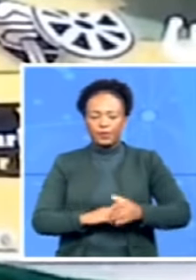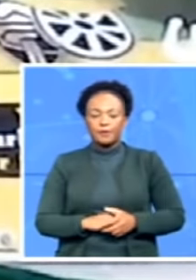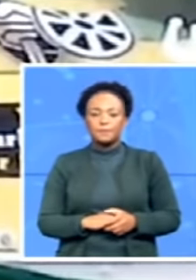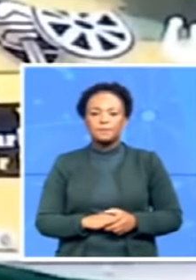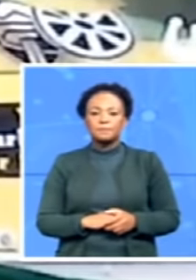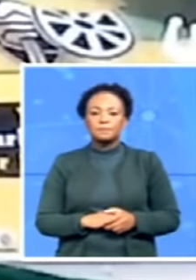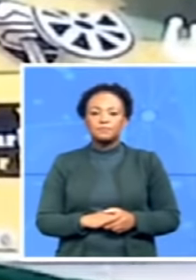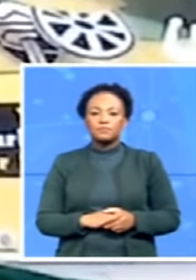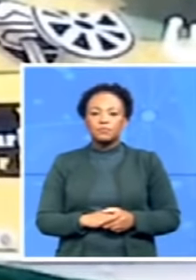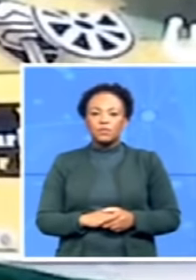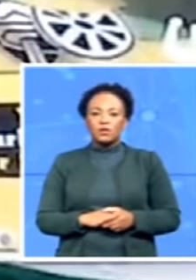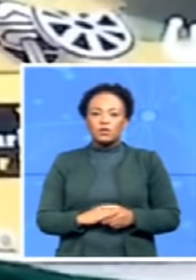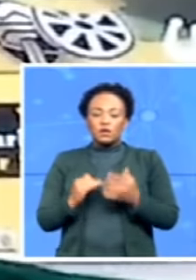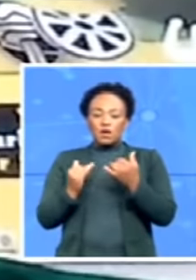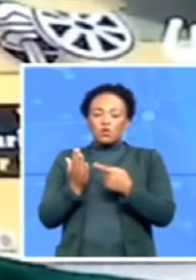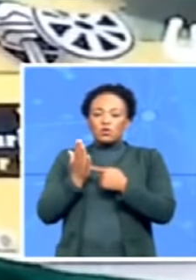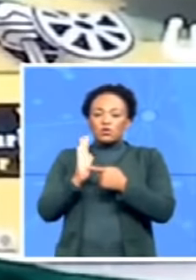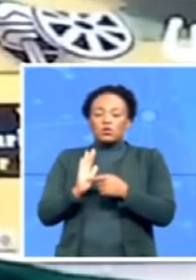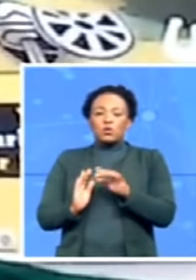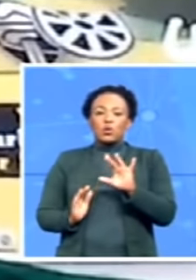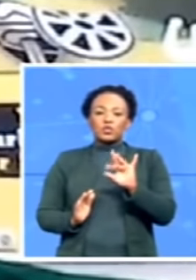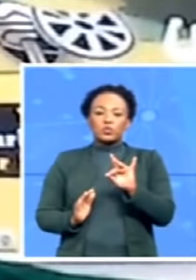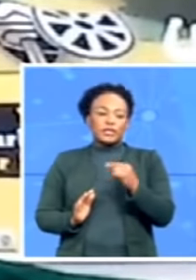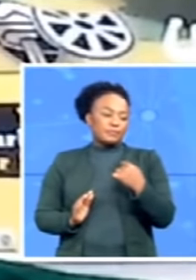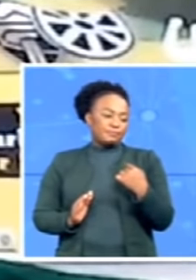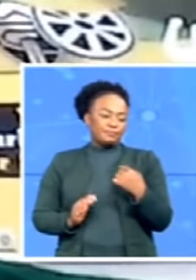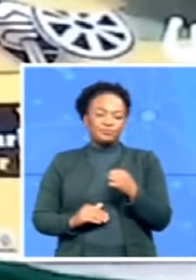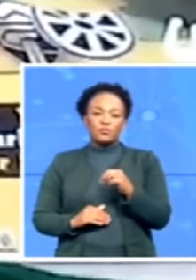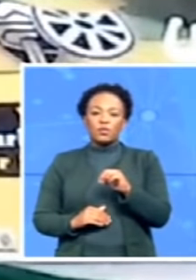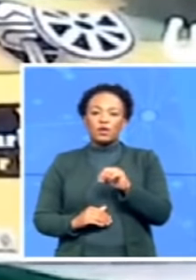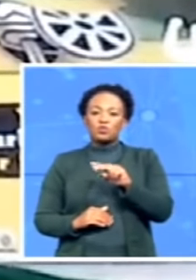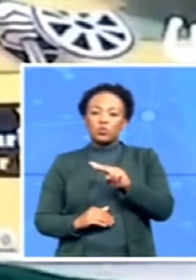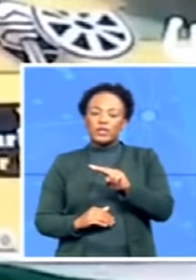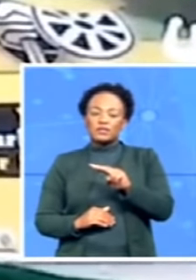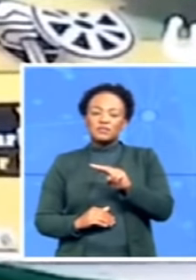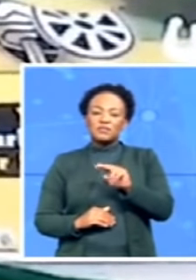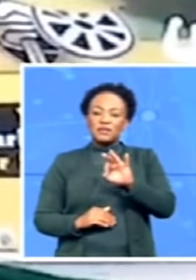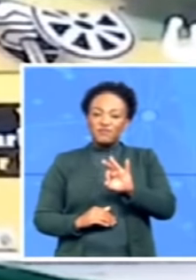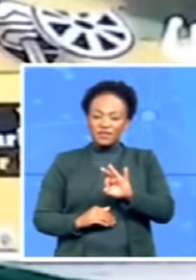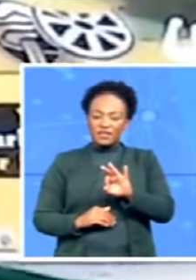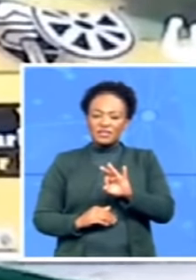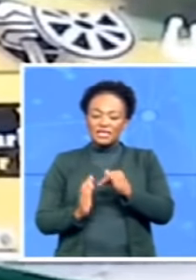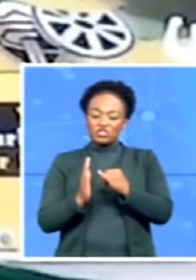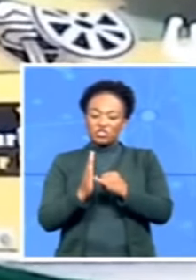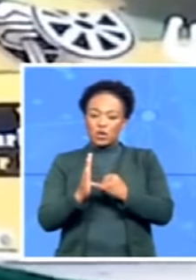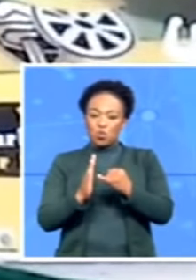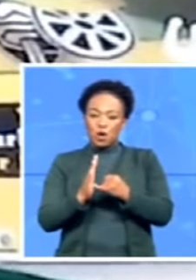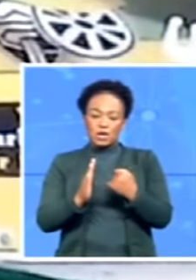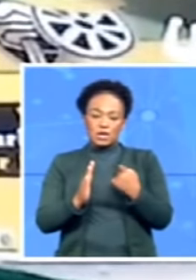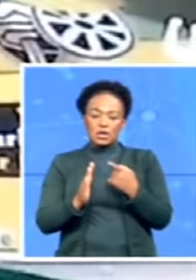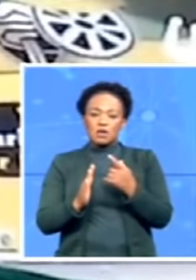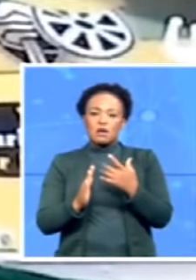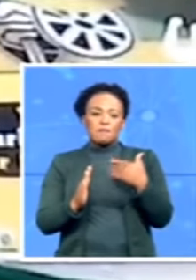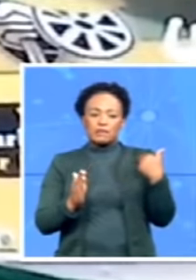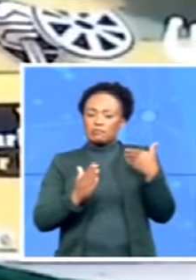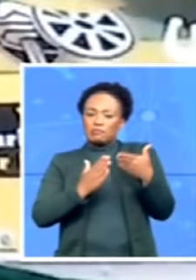Tuesday, 25th January, will mark 3 months of non-payment of salaries for hard-working men and women who